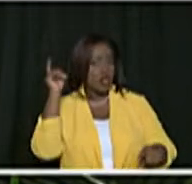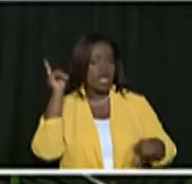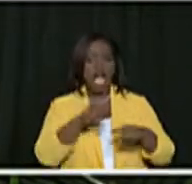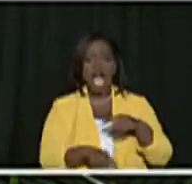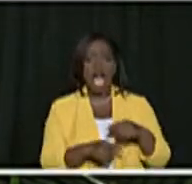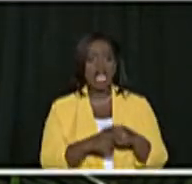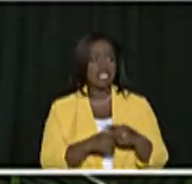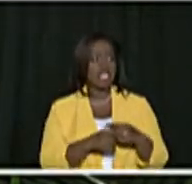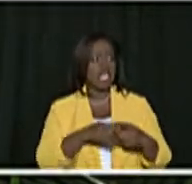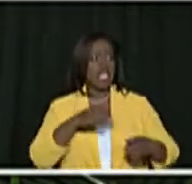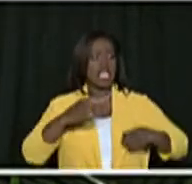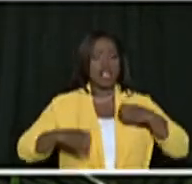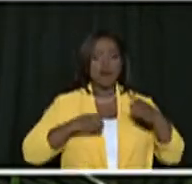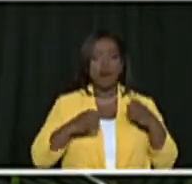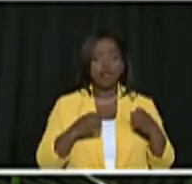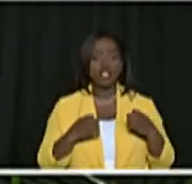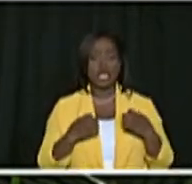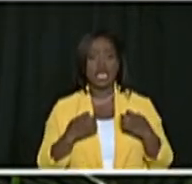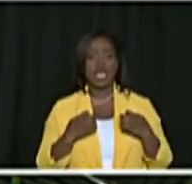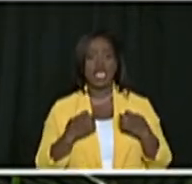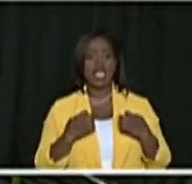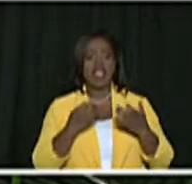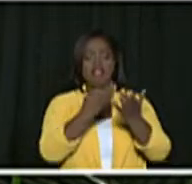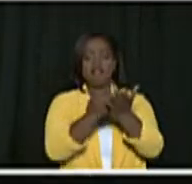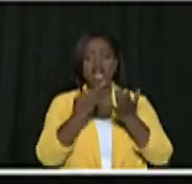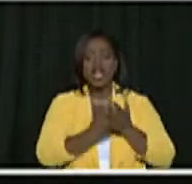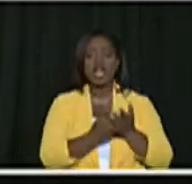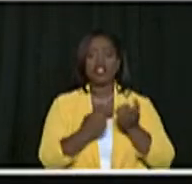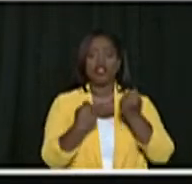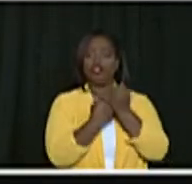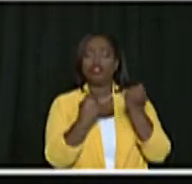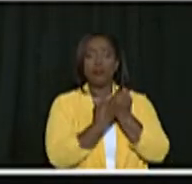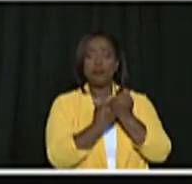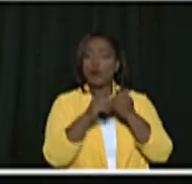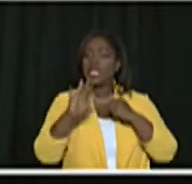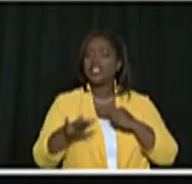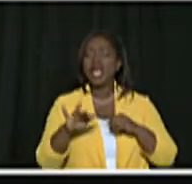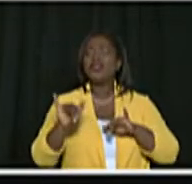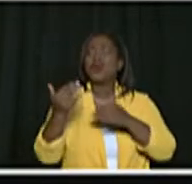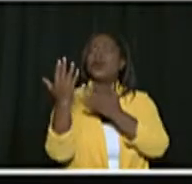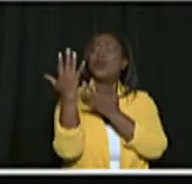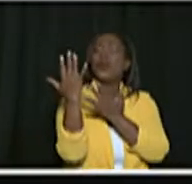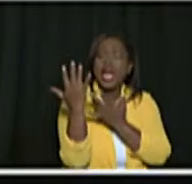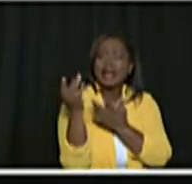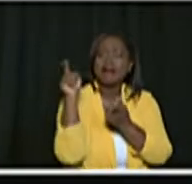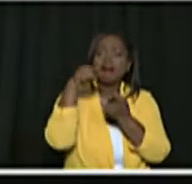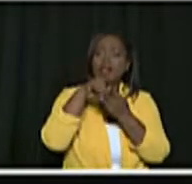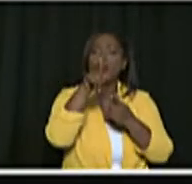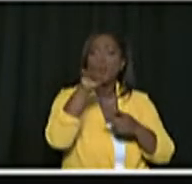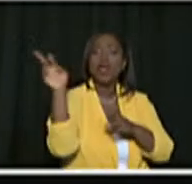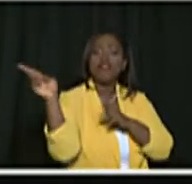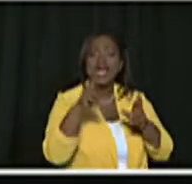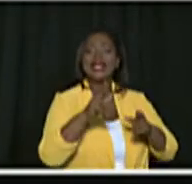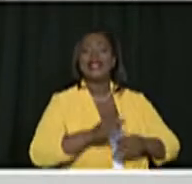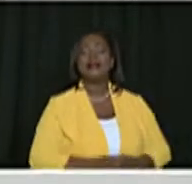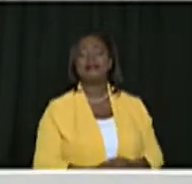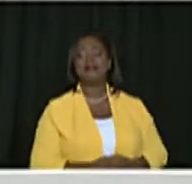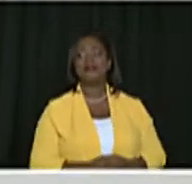financially, and physically support a child, then it's best just wait. Wait until you're ready. Thank you,